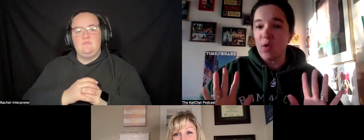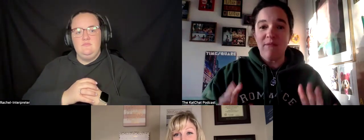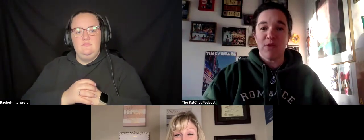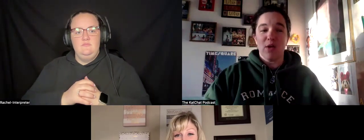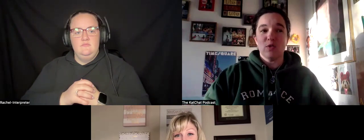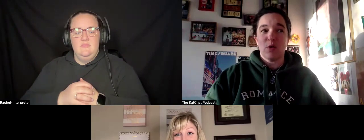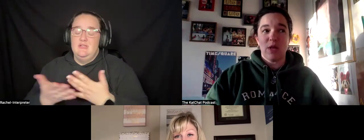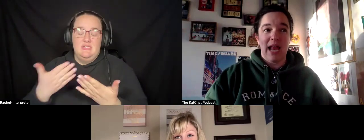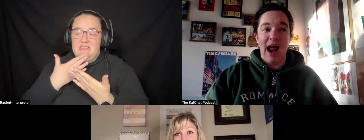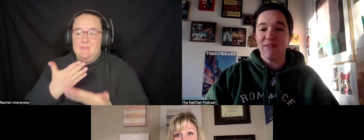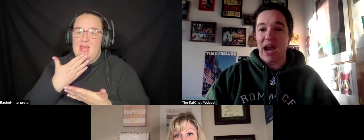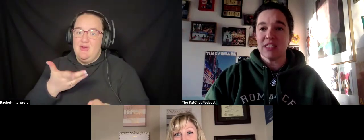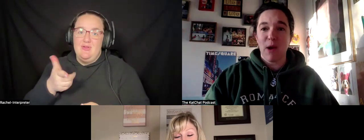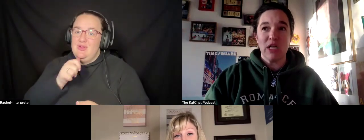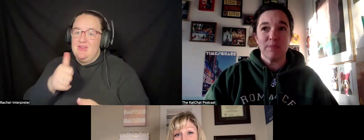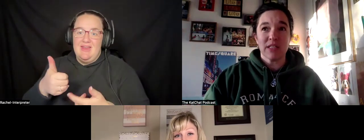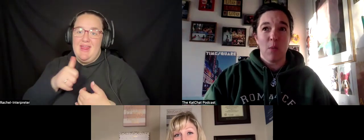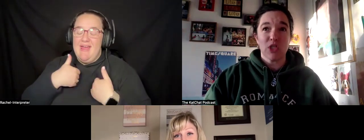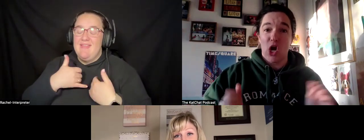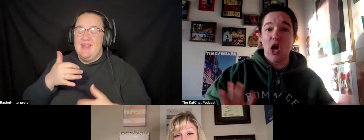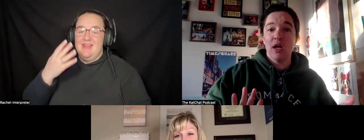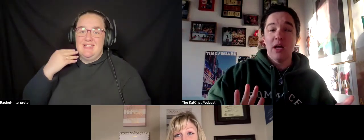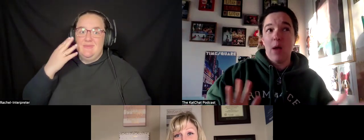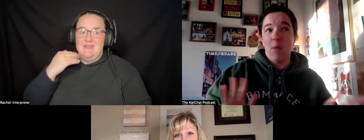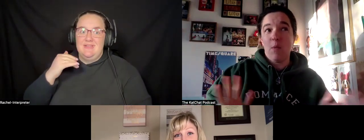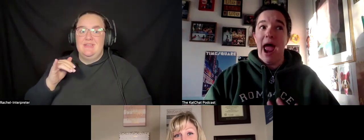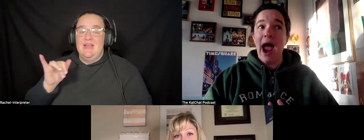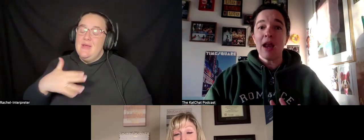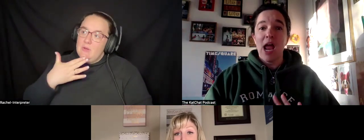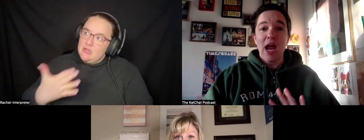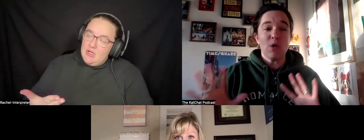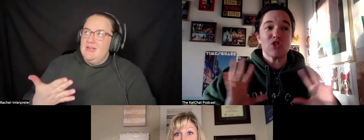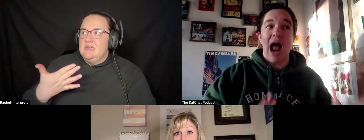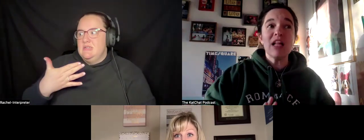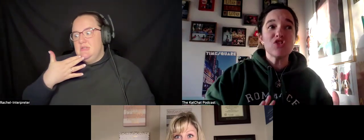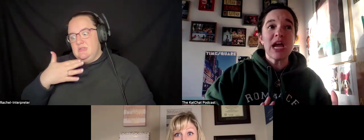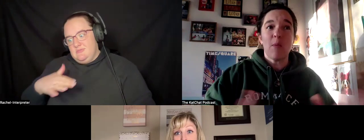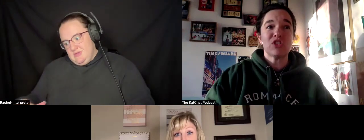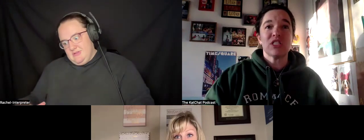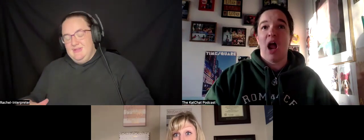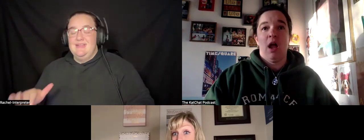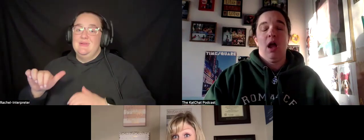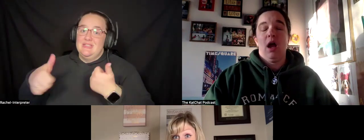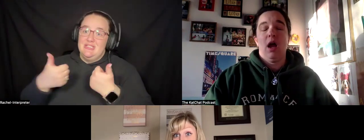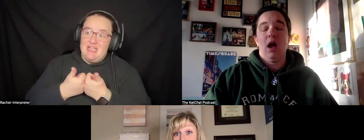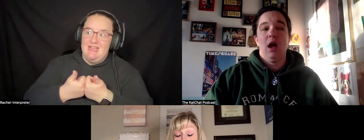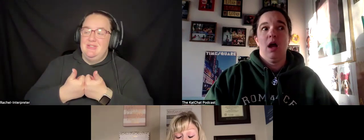be grateful you didn't really have that experience because it was good, it was bad, it was challenging, it was